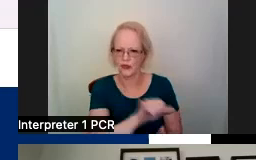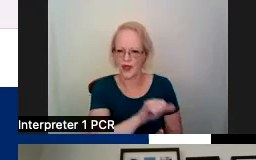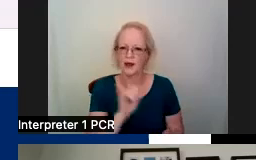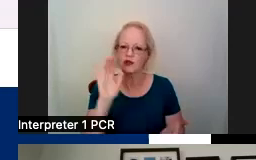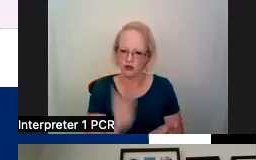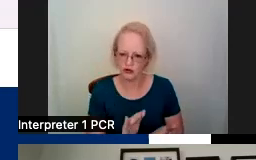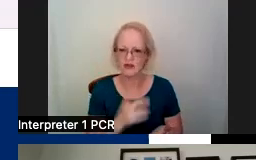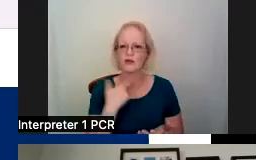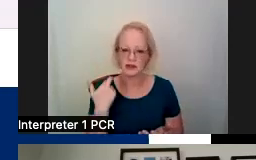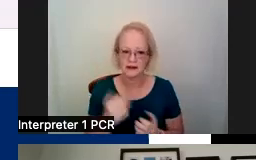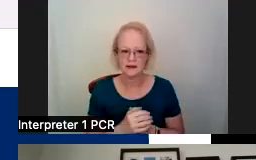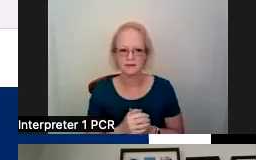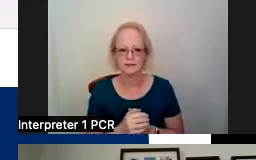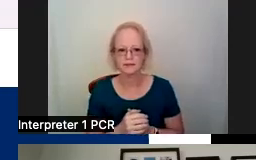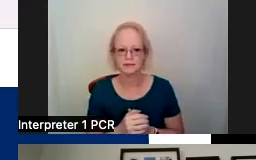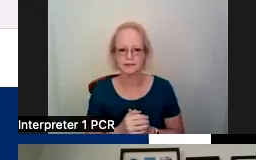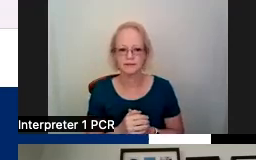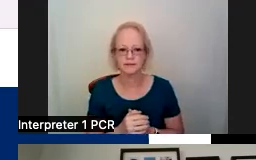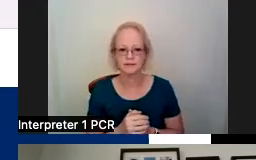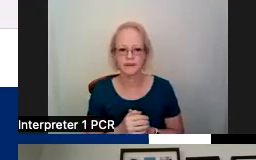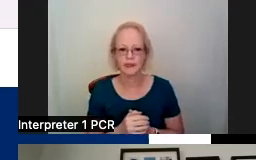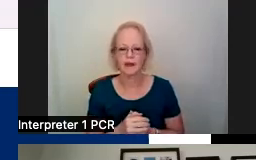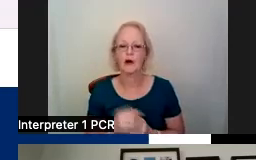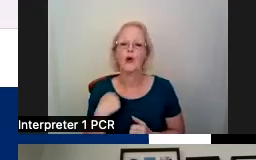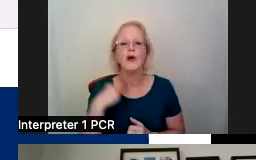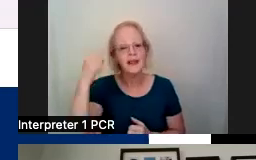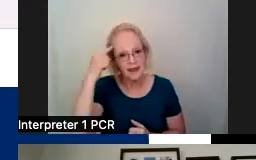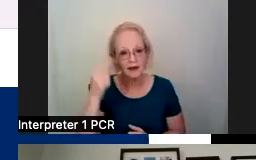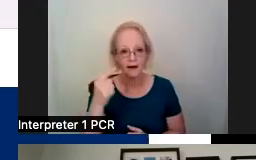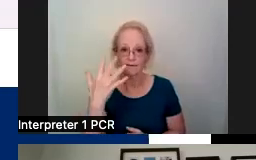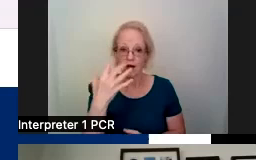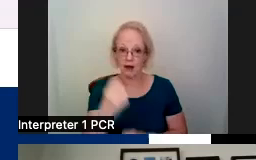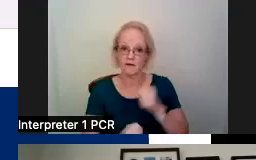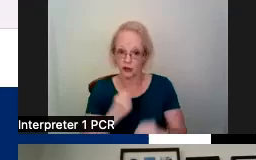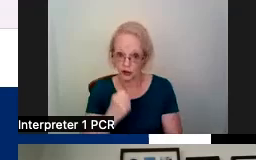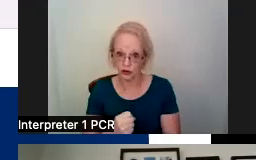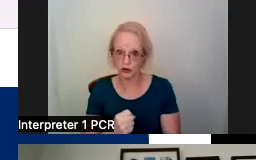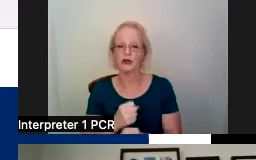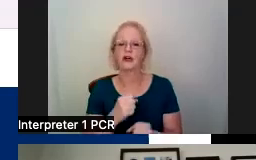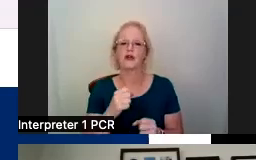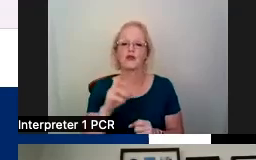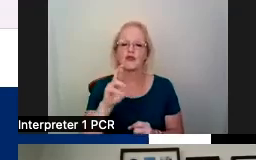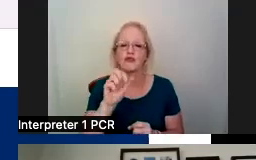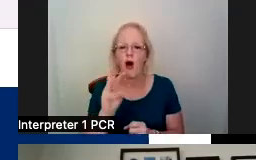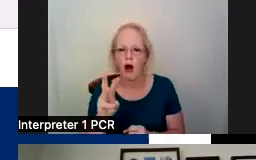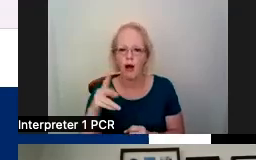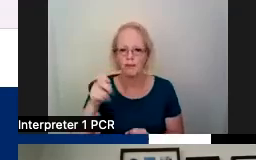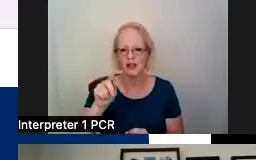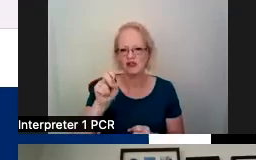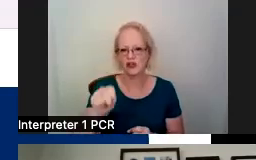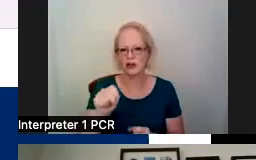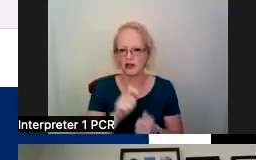associated. We think the 5-year granting of raw pension adjustments. So we do evaluation every year.